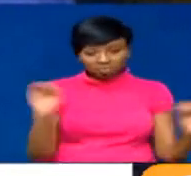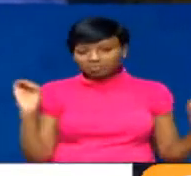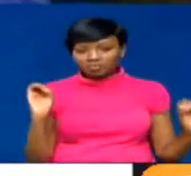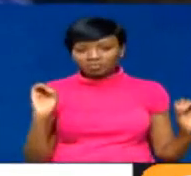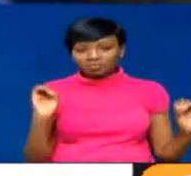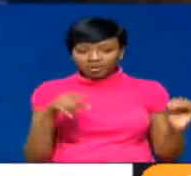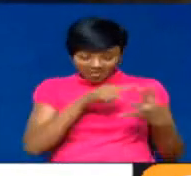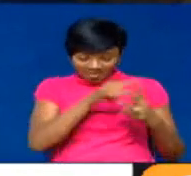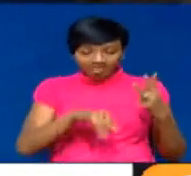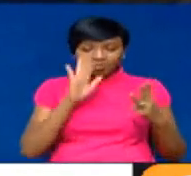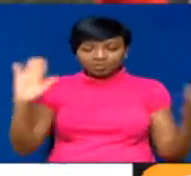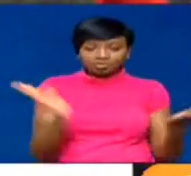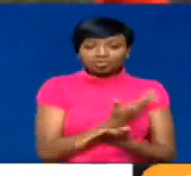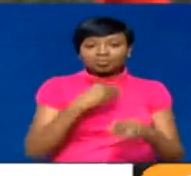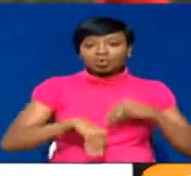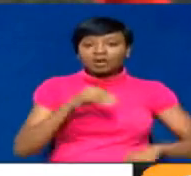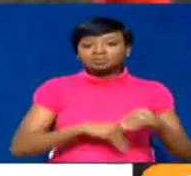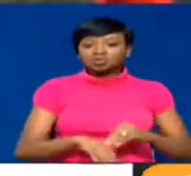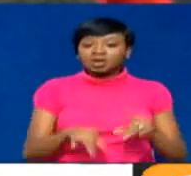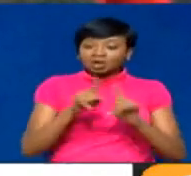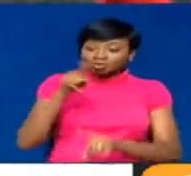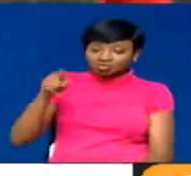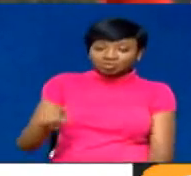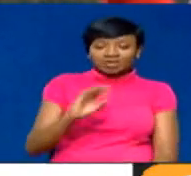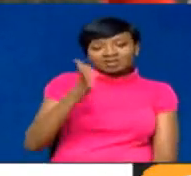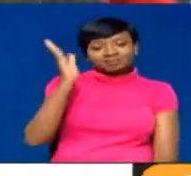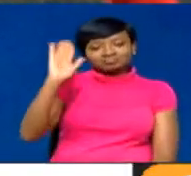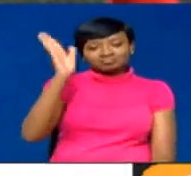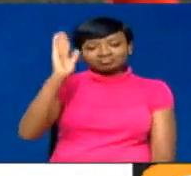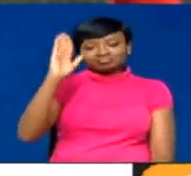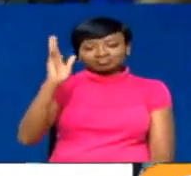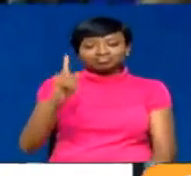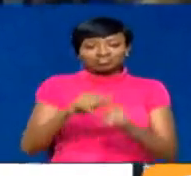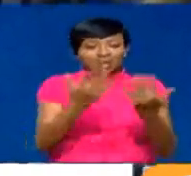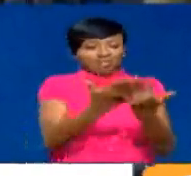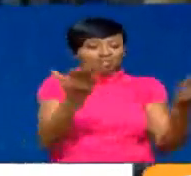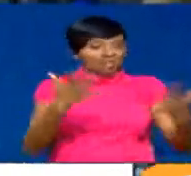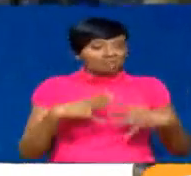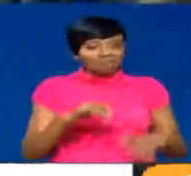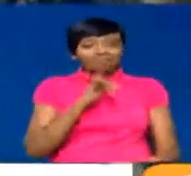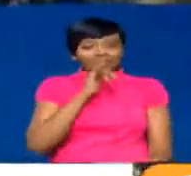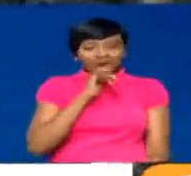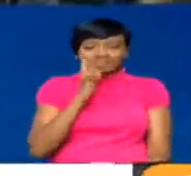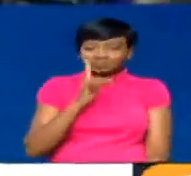Raila Odinga, who will be running for president the fifth time, made his acceptance speech against a hitherto most unlikely